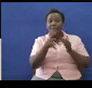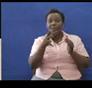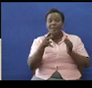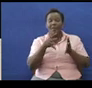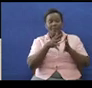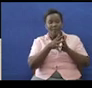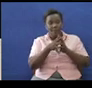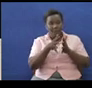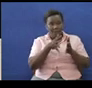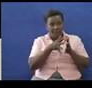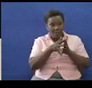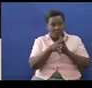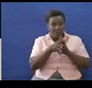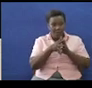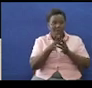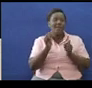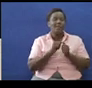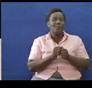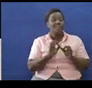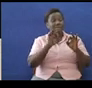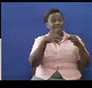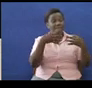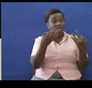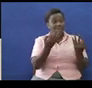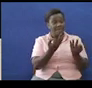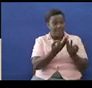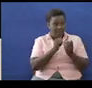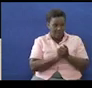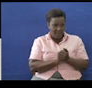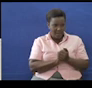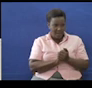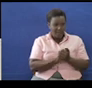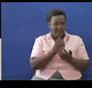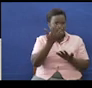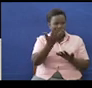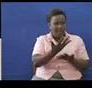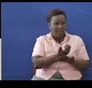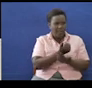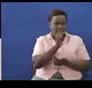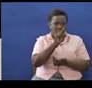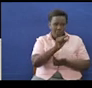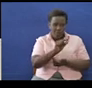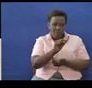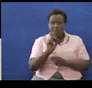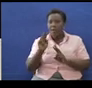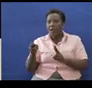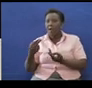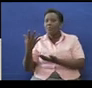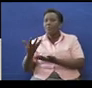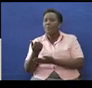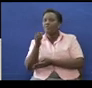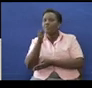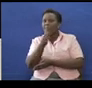noted where? It is noted in low and middle income societies. That is why I asked you, have you ever